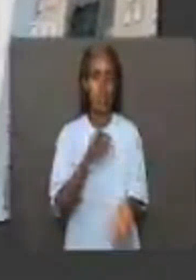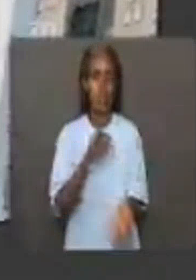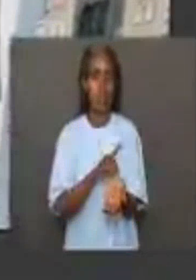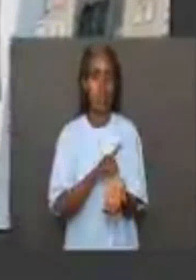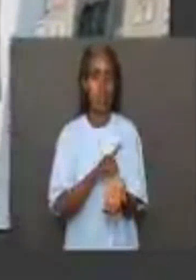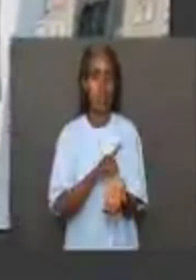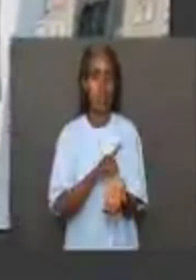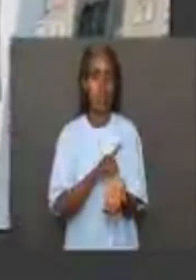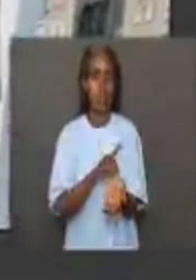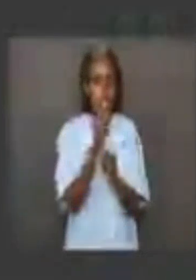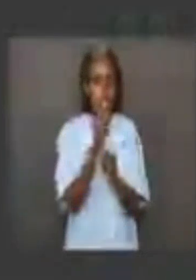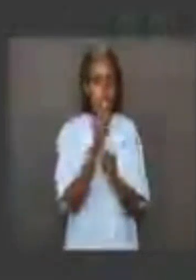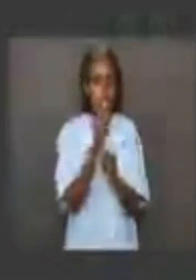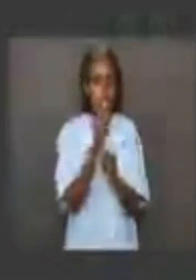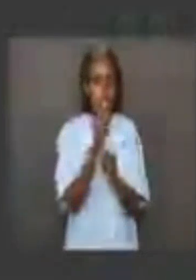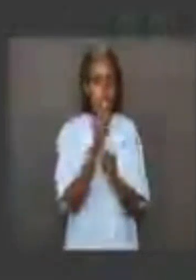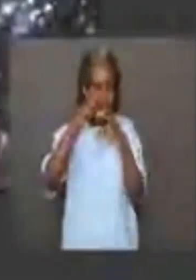engineers,